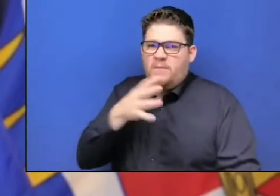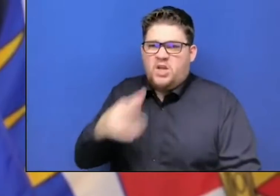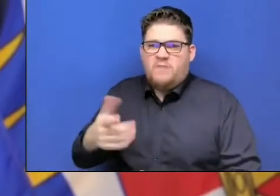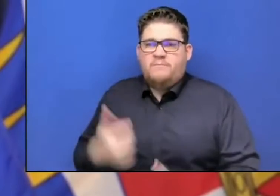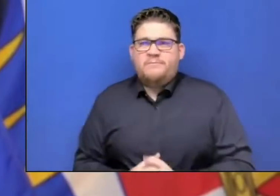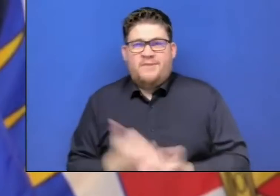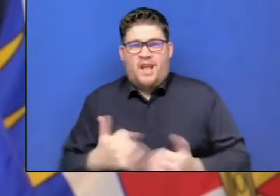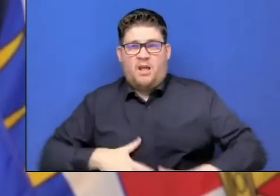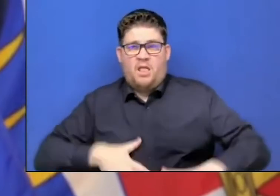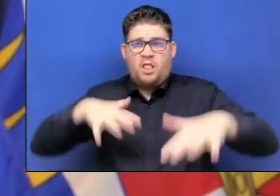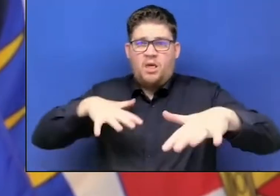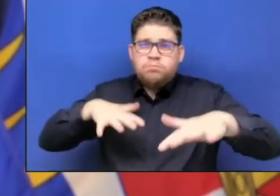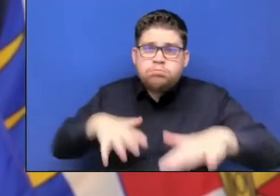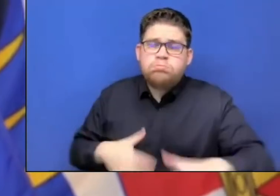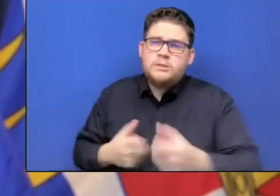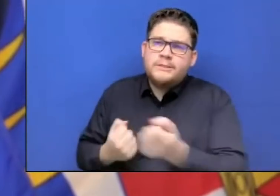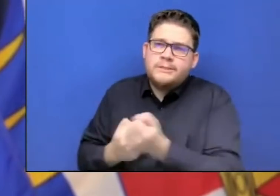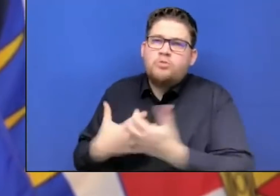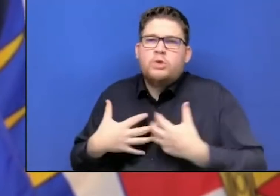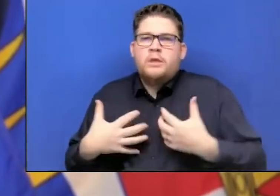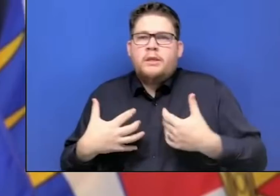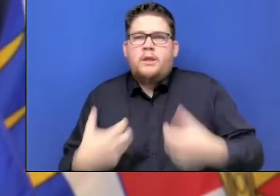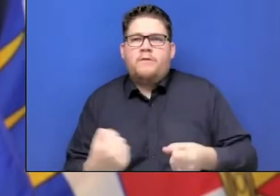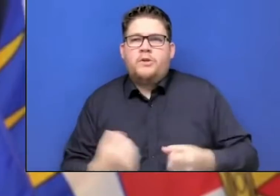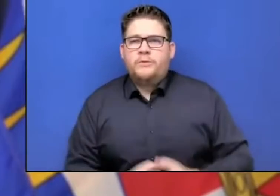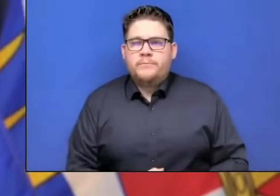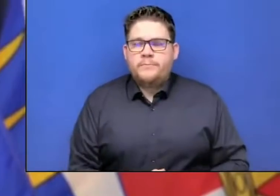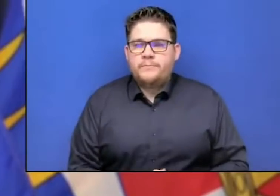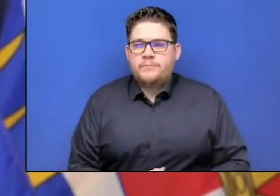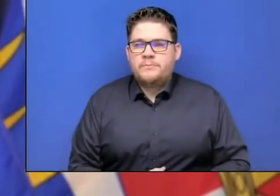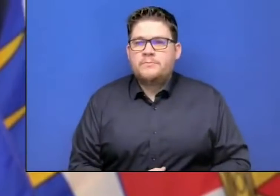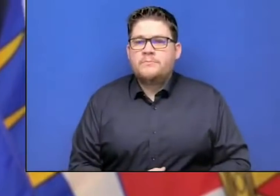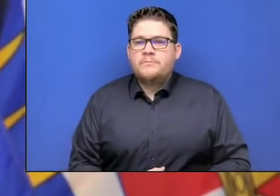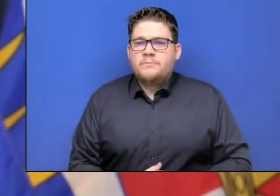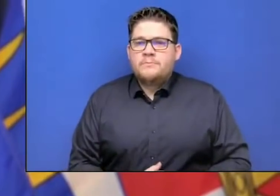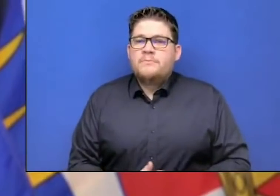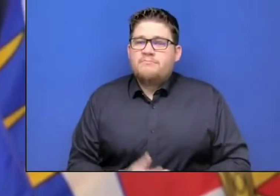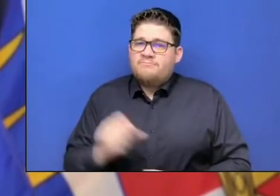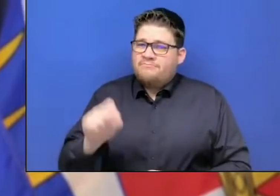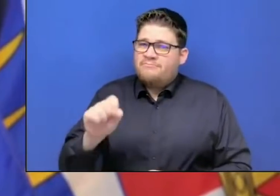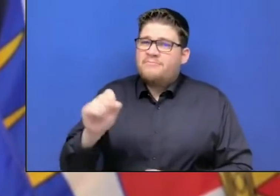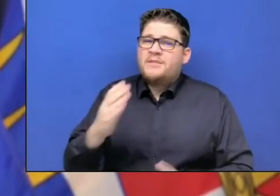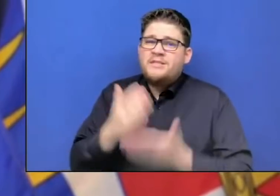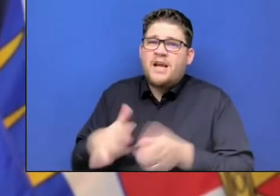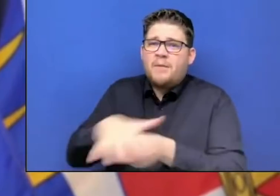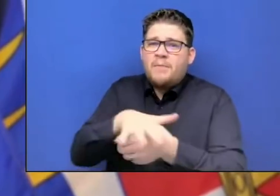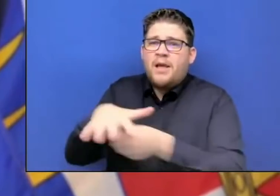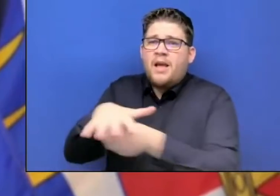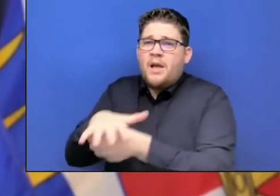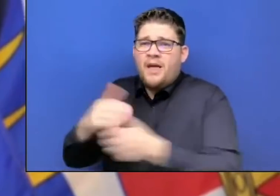There are some difficult issues that we're dealing with around animal welfare. There's